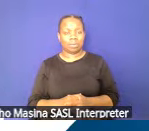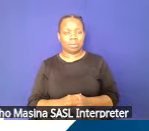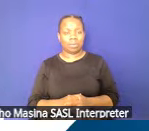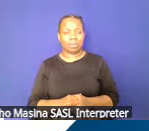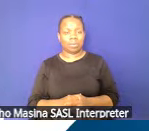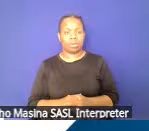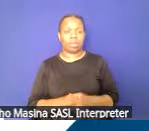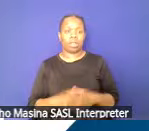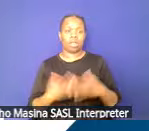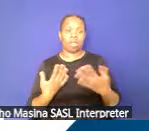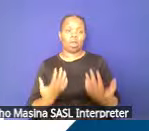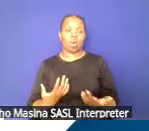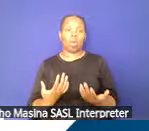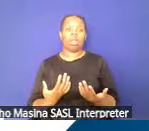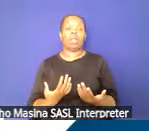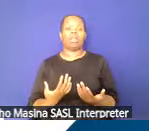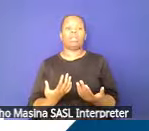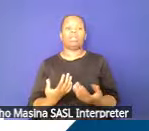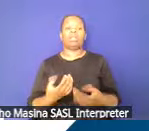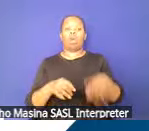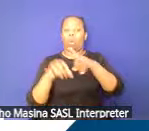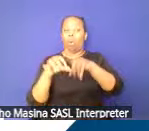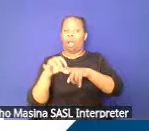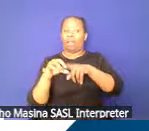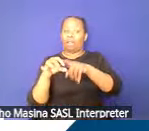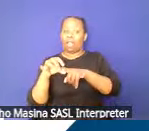Qualifying medical expenses